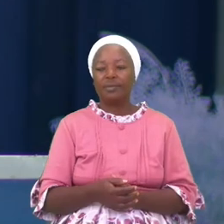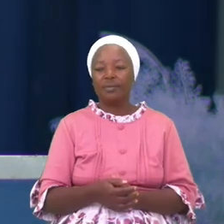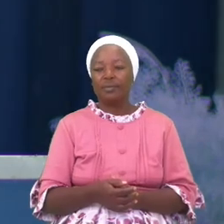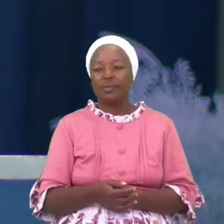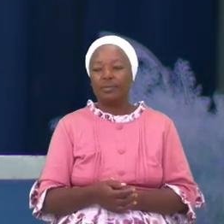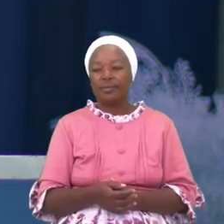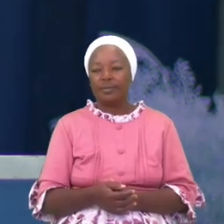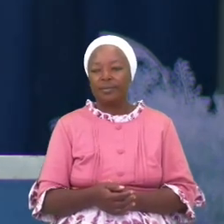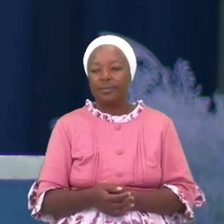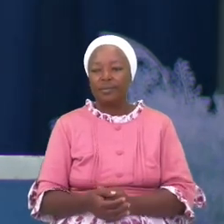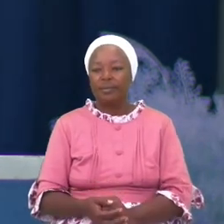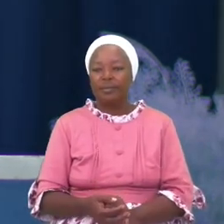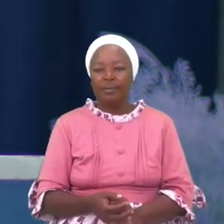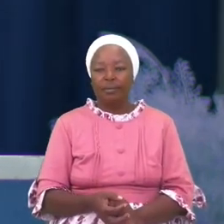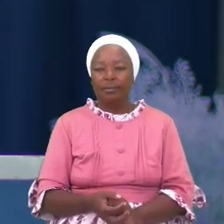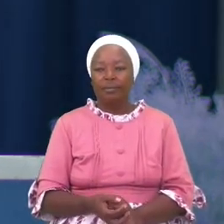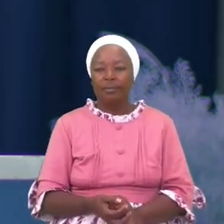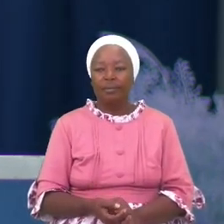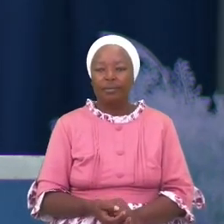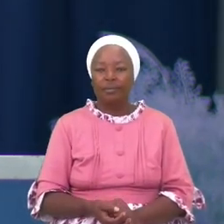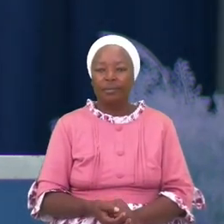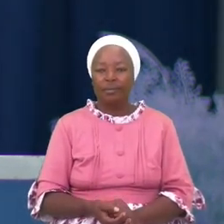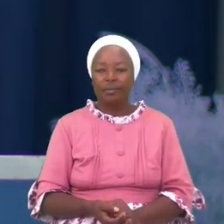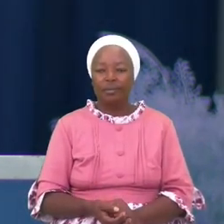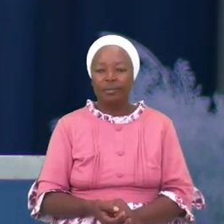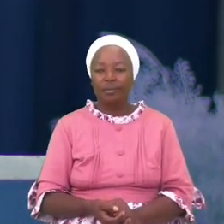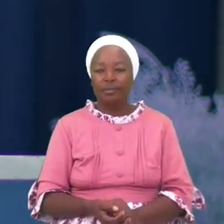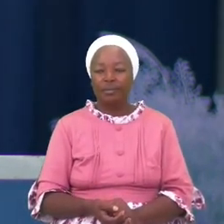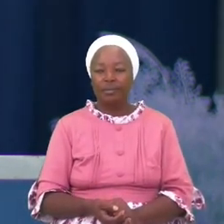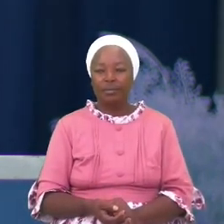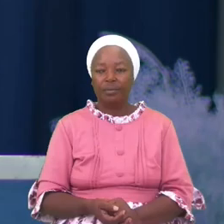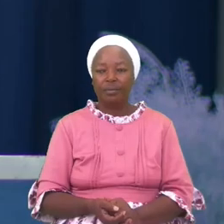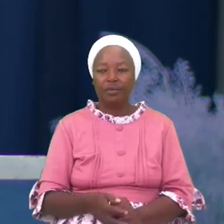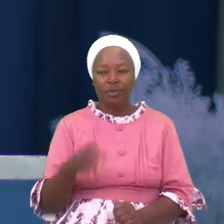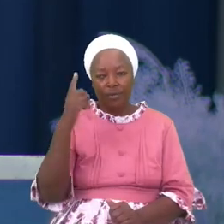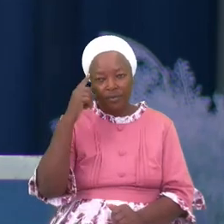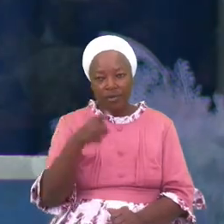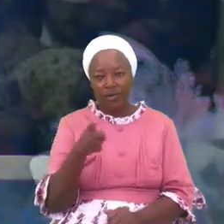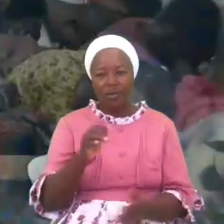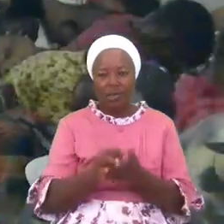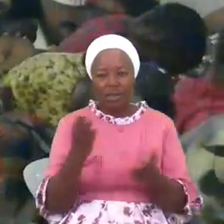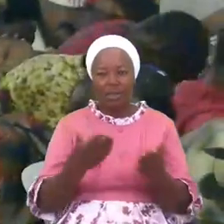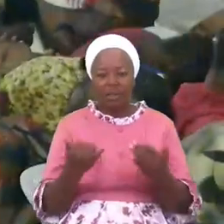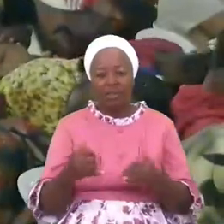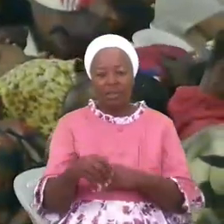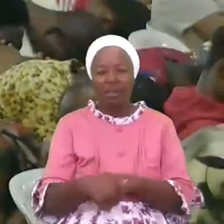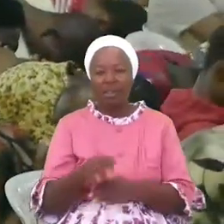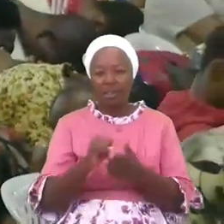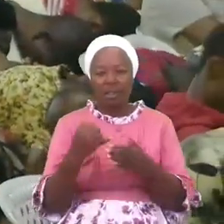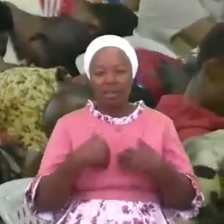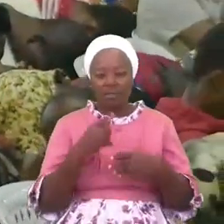I repeat, for those of you here tonight who have given your life to Christ, tomorrow, 3 p.m.,